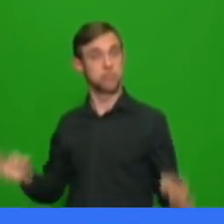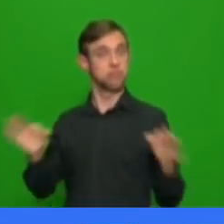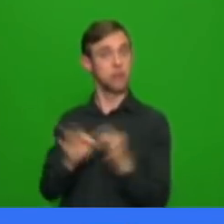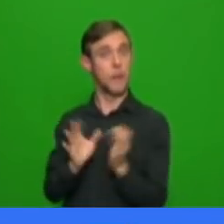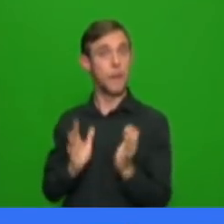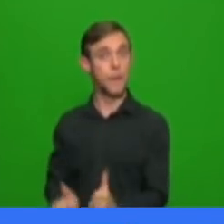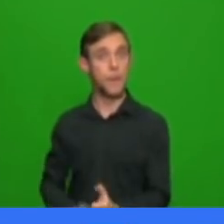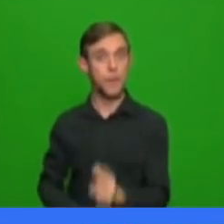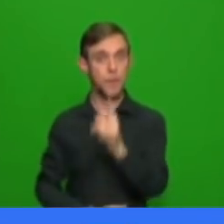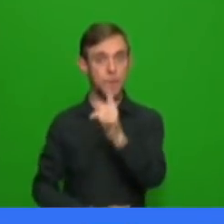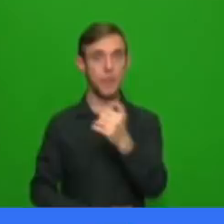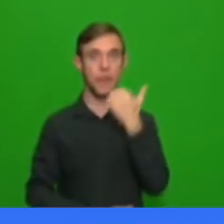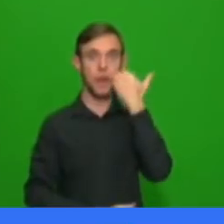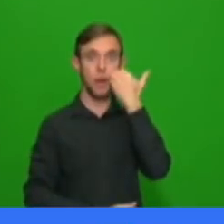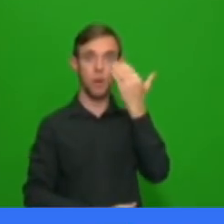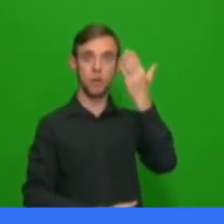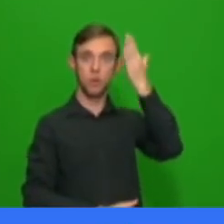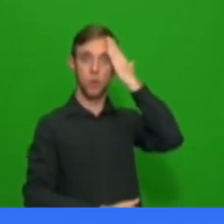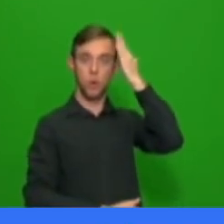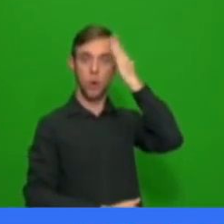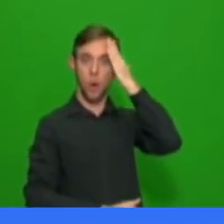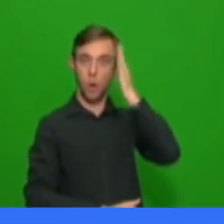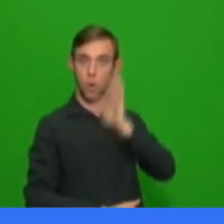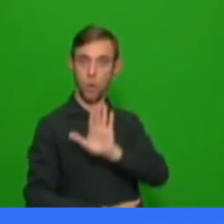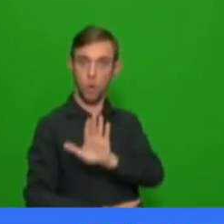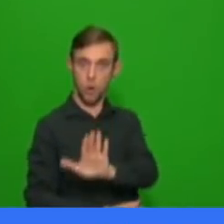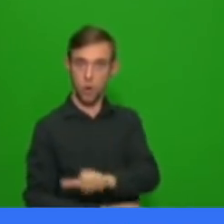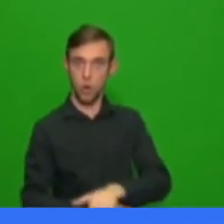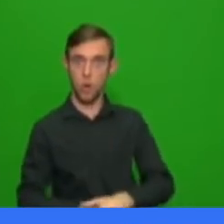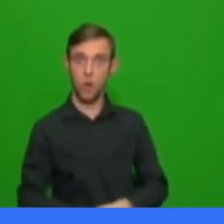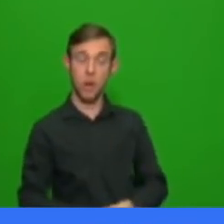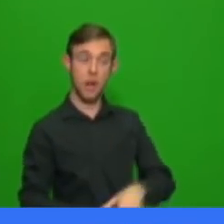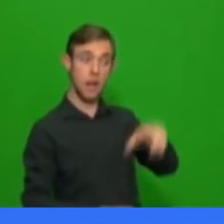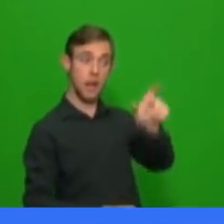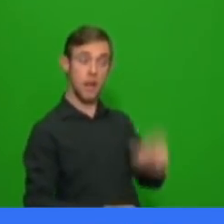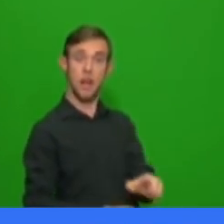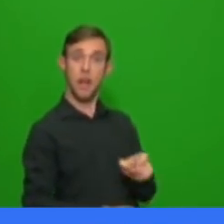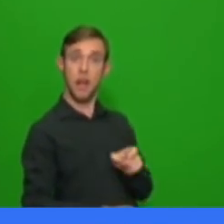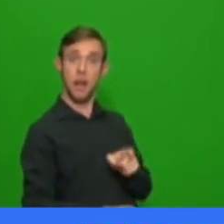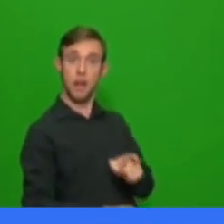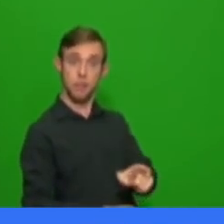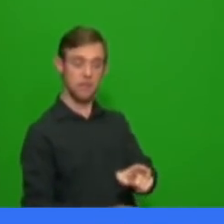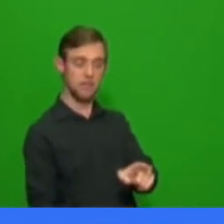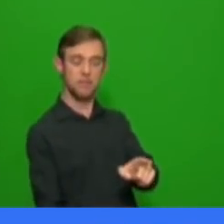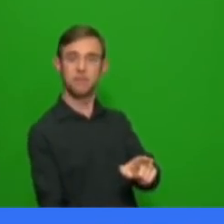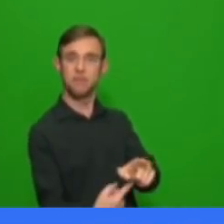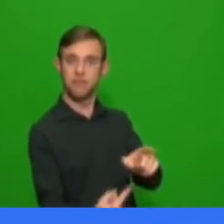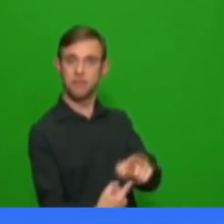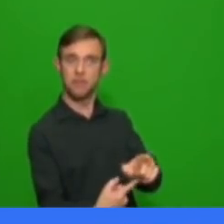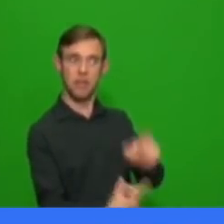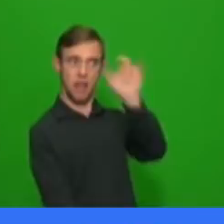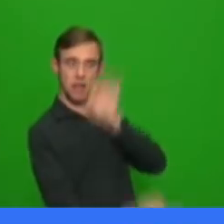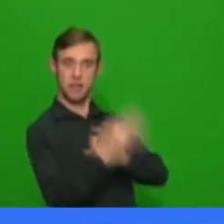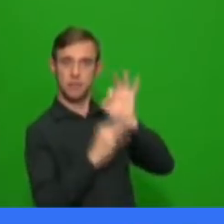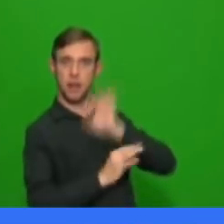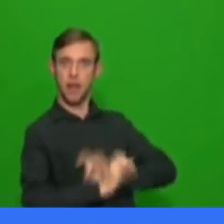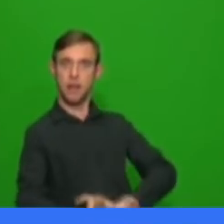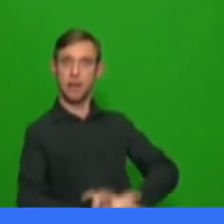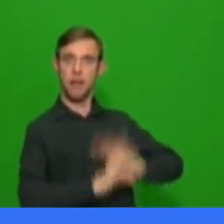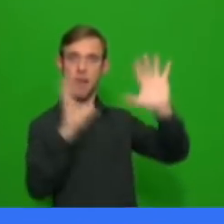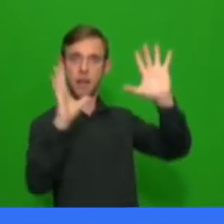on the rates outlook, I mean, it seems like you've made a very convincing argument for cutting rates, and I'm just wondering what was the argument for not acting now?